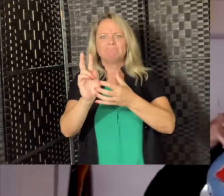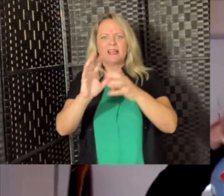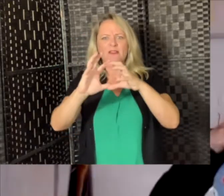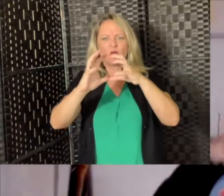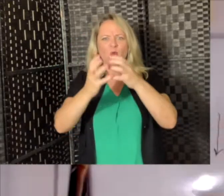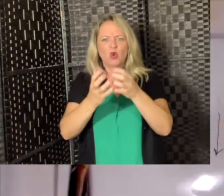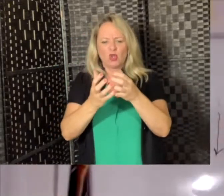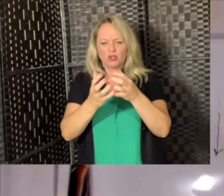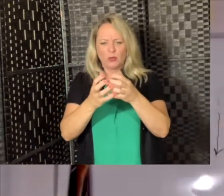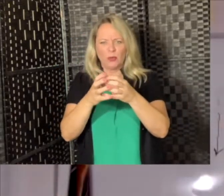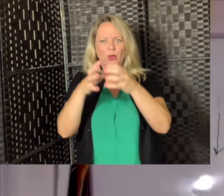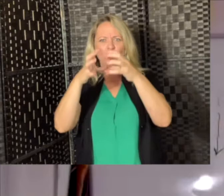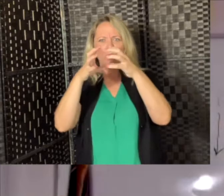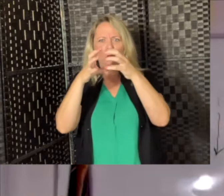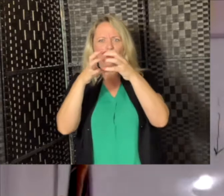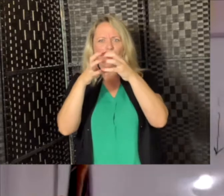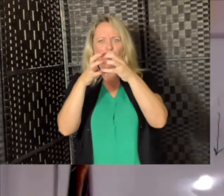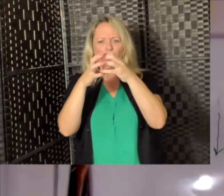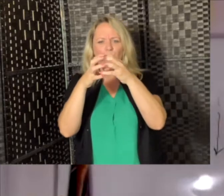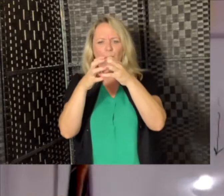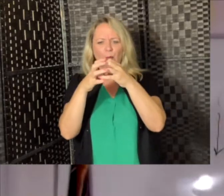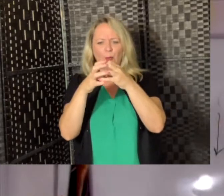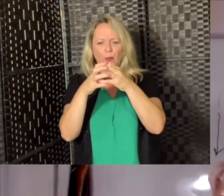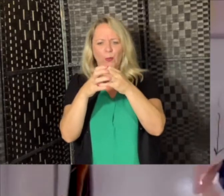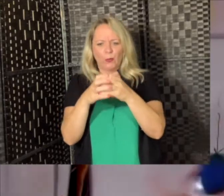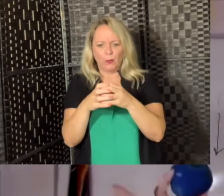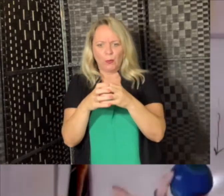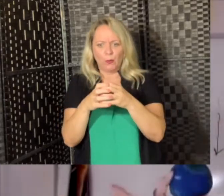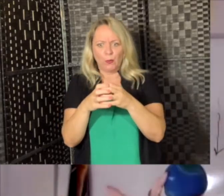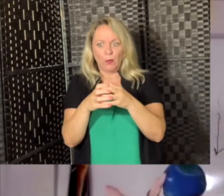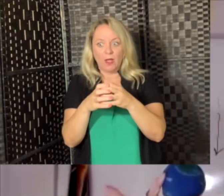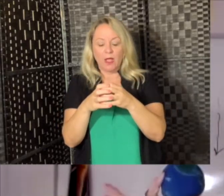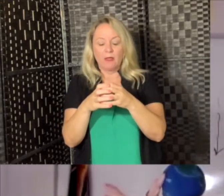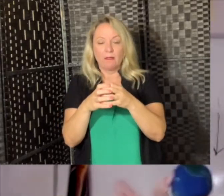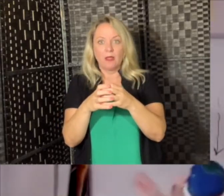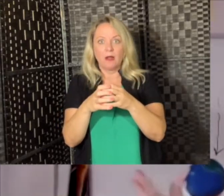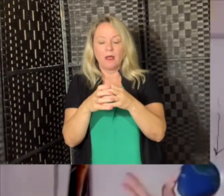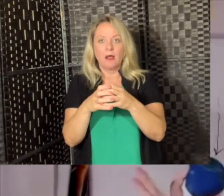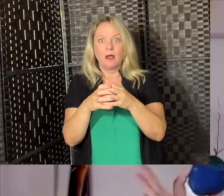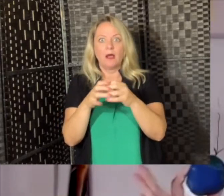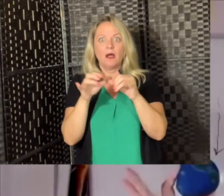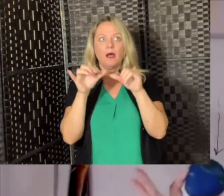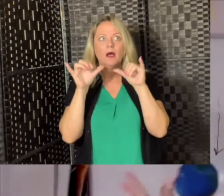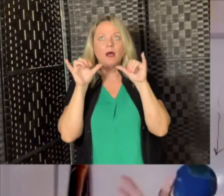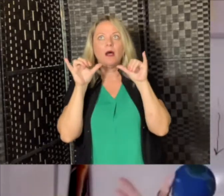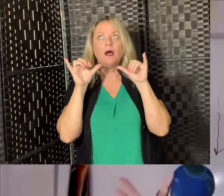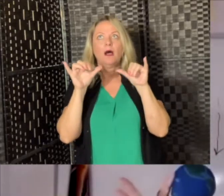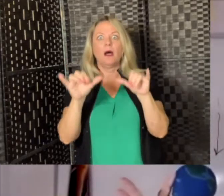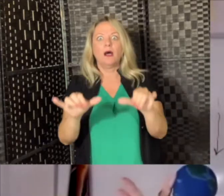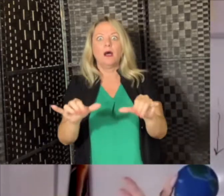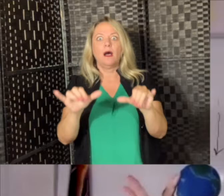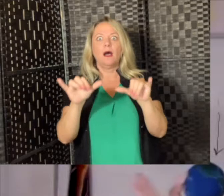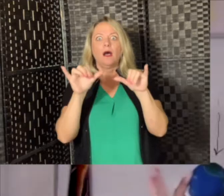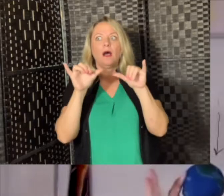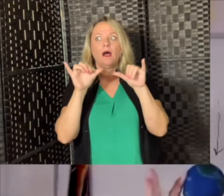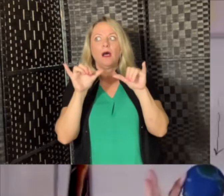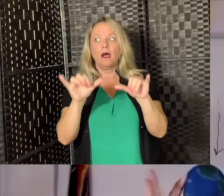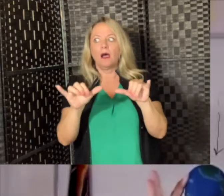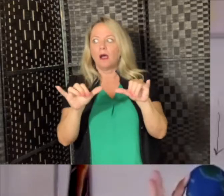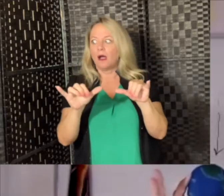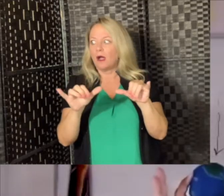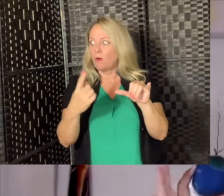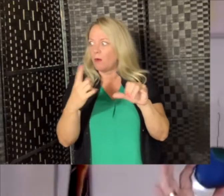smaller. And then all of a sudden, there's this shocking realization there are actually two worlds. There are two